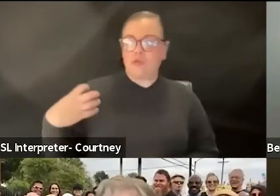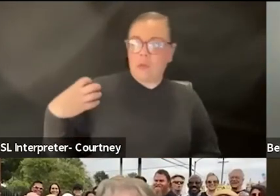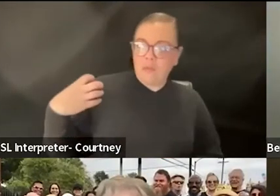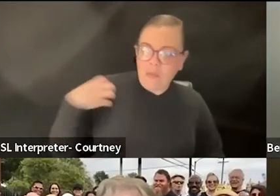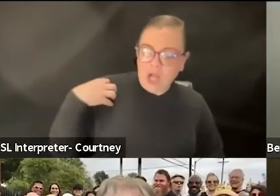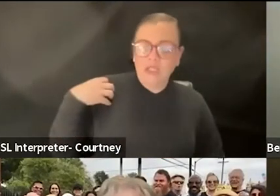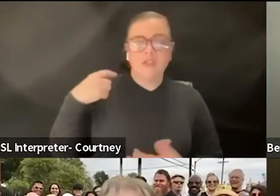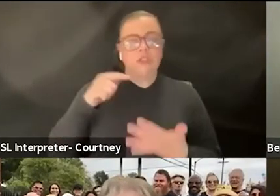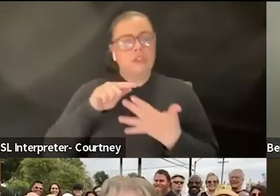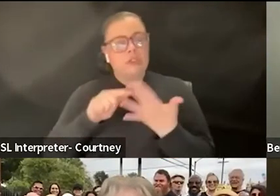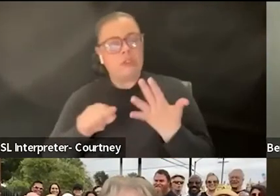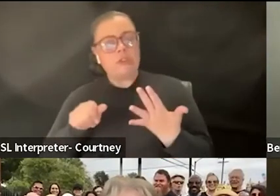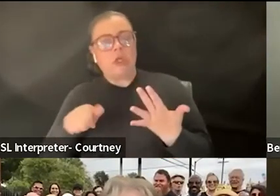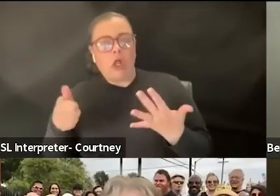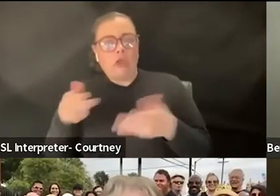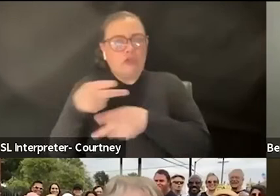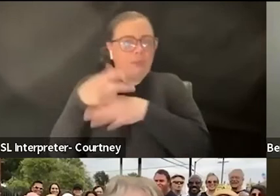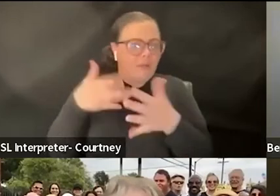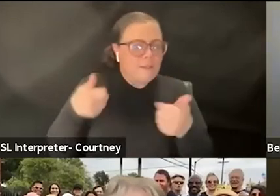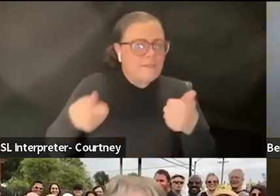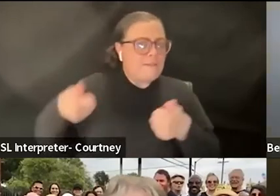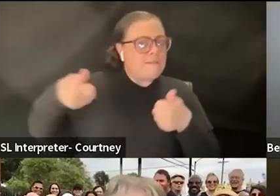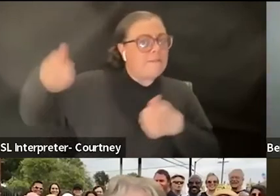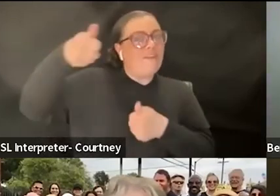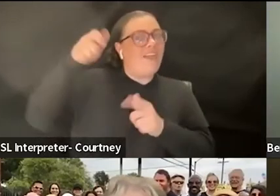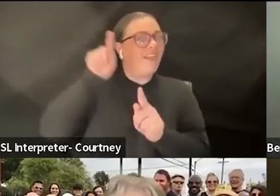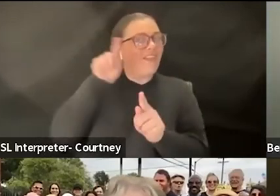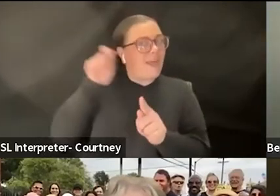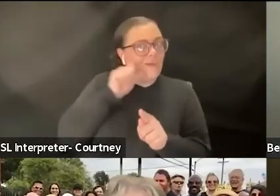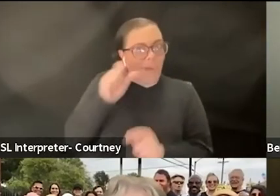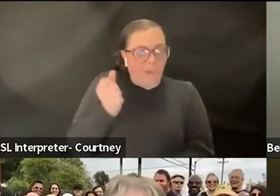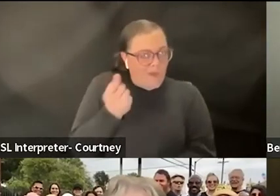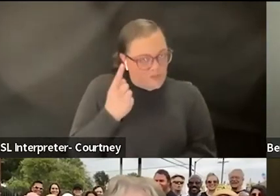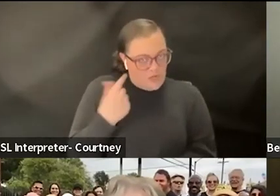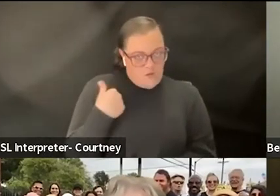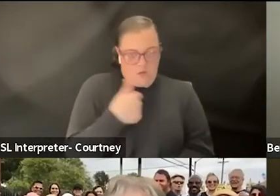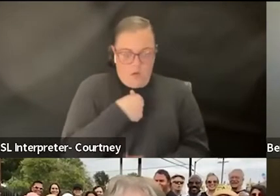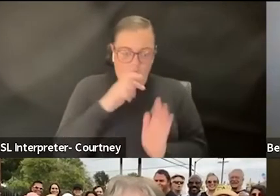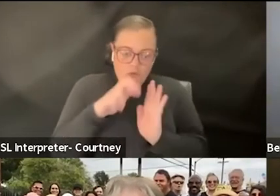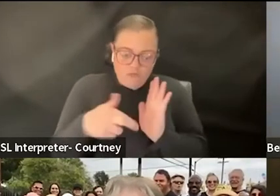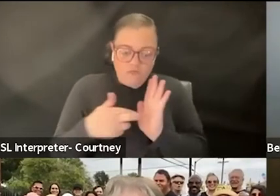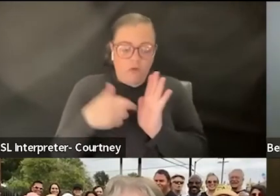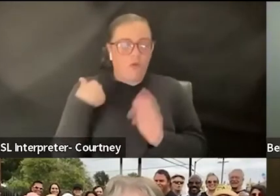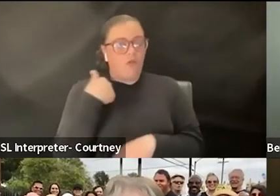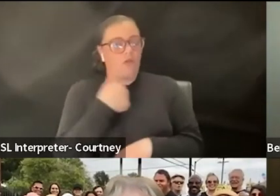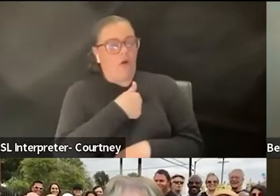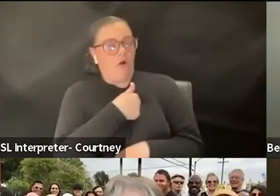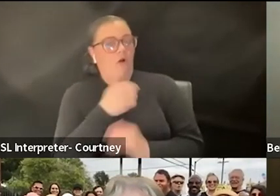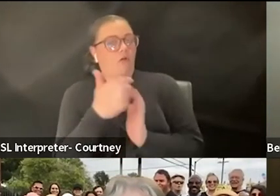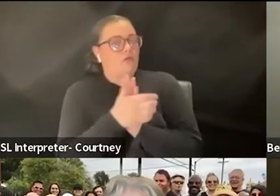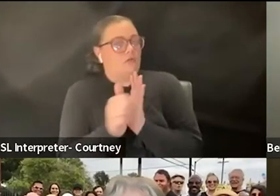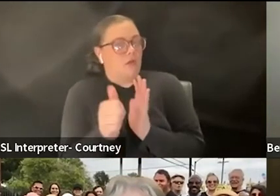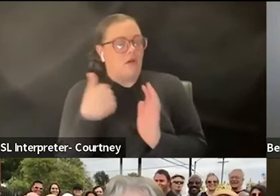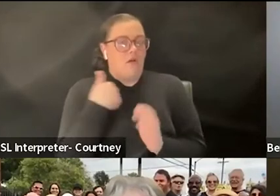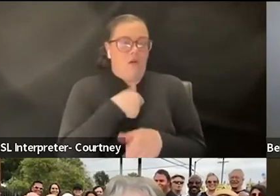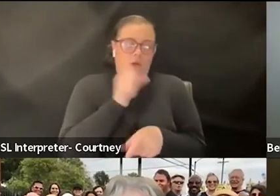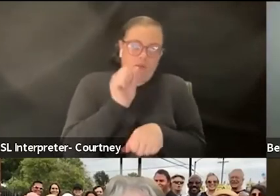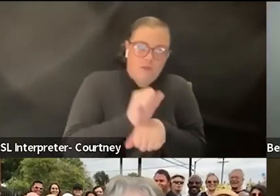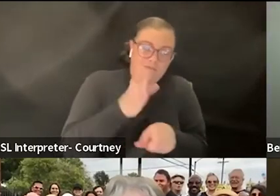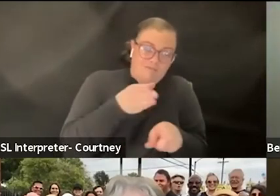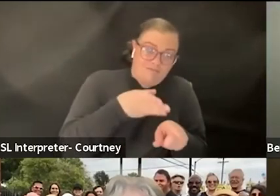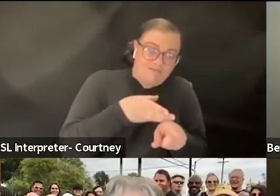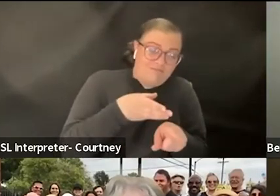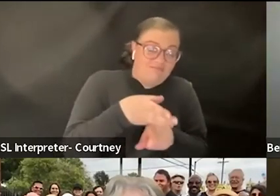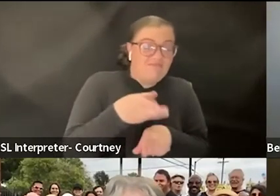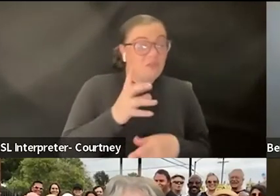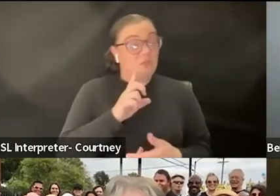arts. And it's a different personality that we have. And that's pretty much it. I mean, Ellen, you pretty much knocked it on